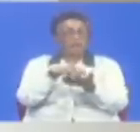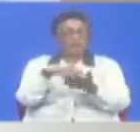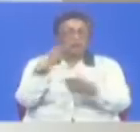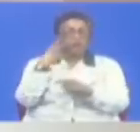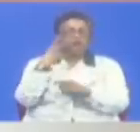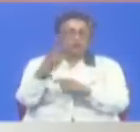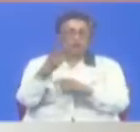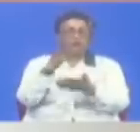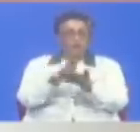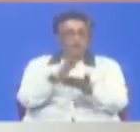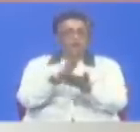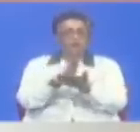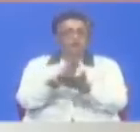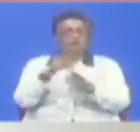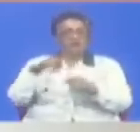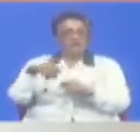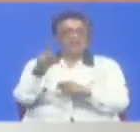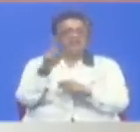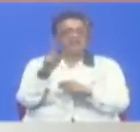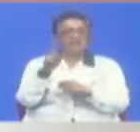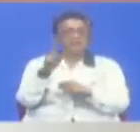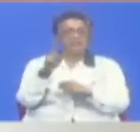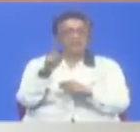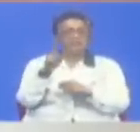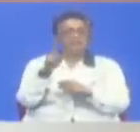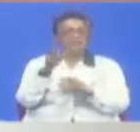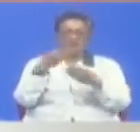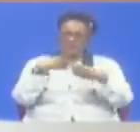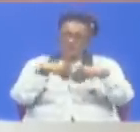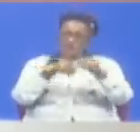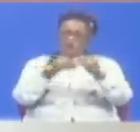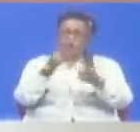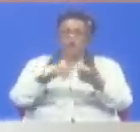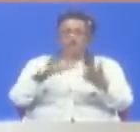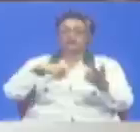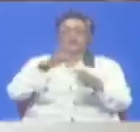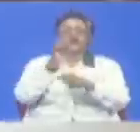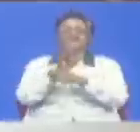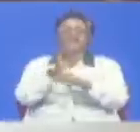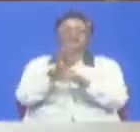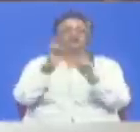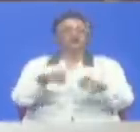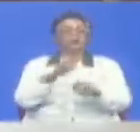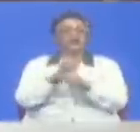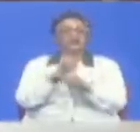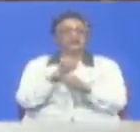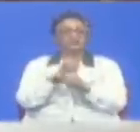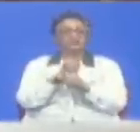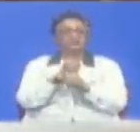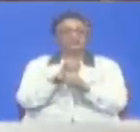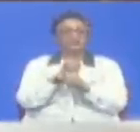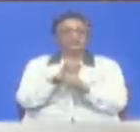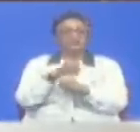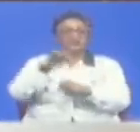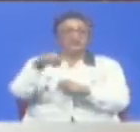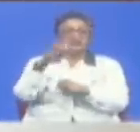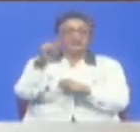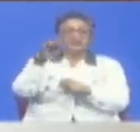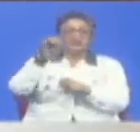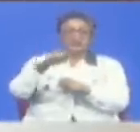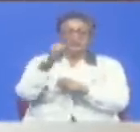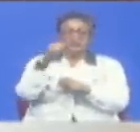had gone as per what we said, what we advised should be done. Kanali mstaafu James Gitahi